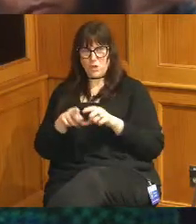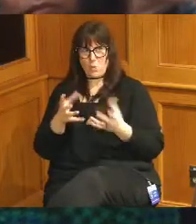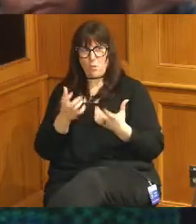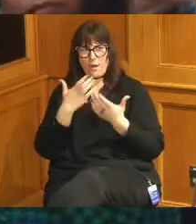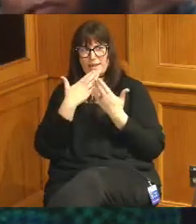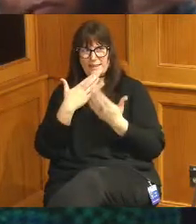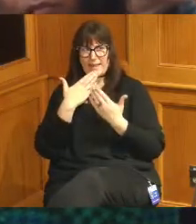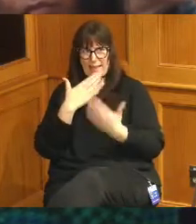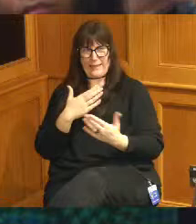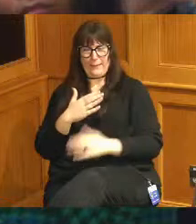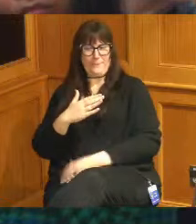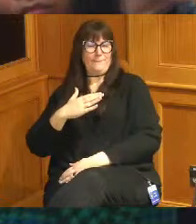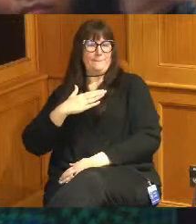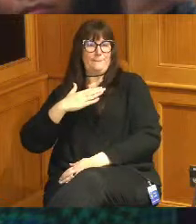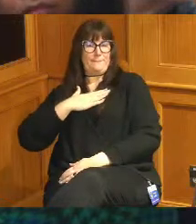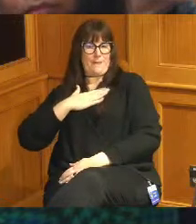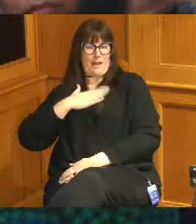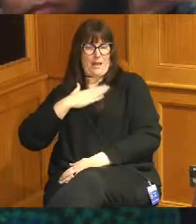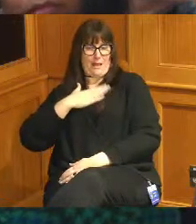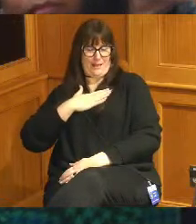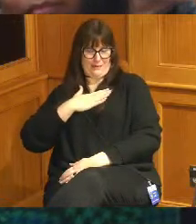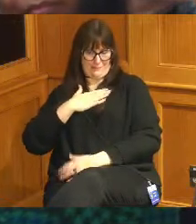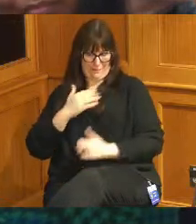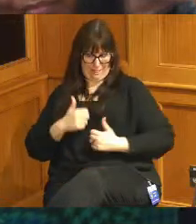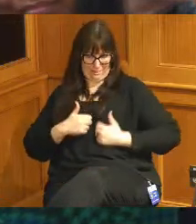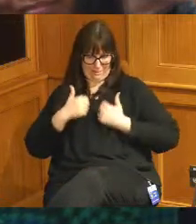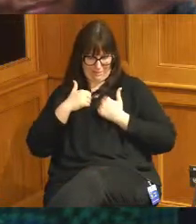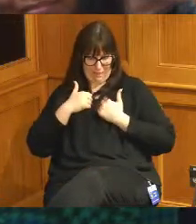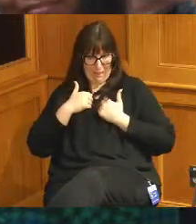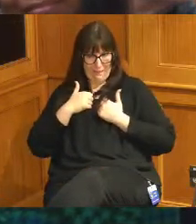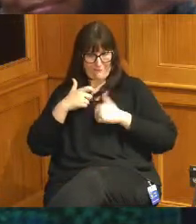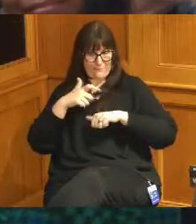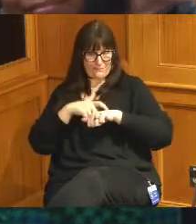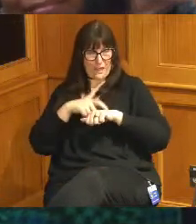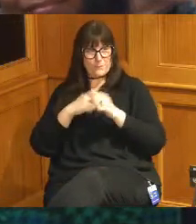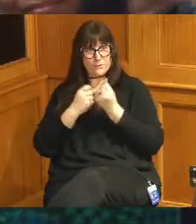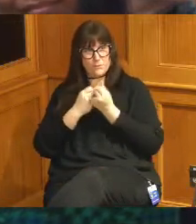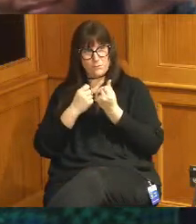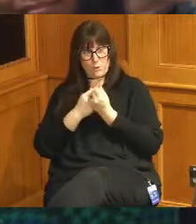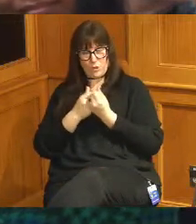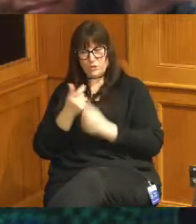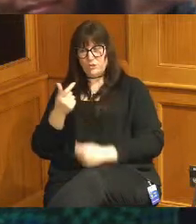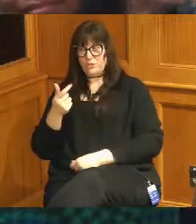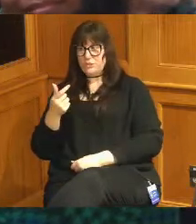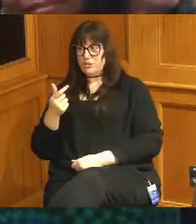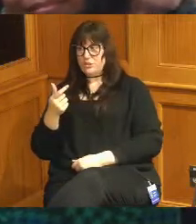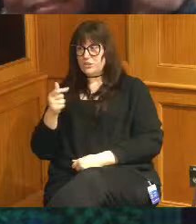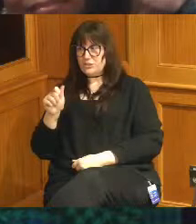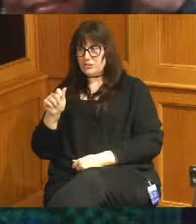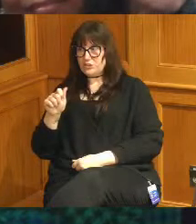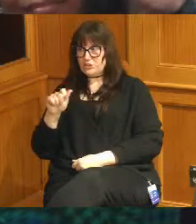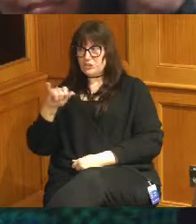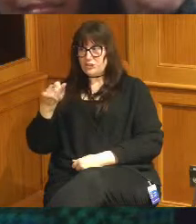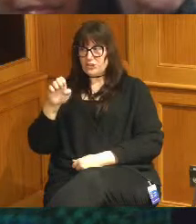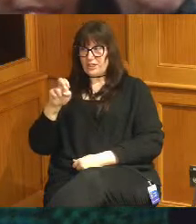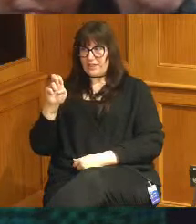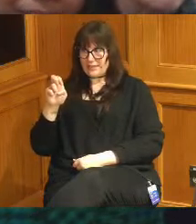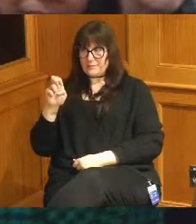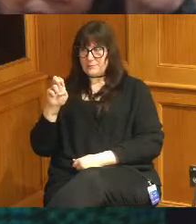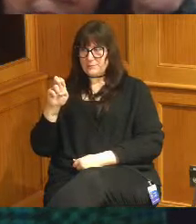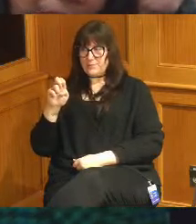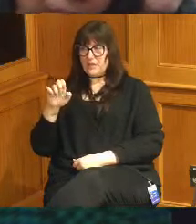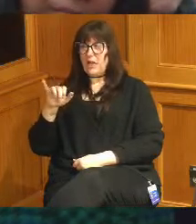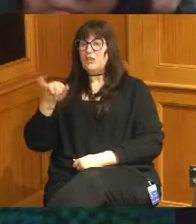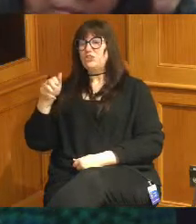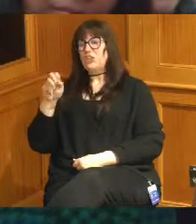thank my lifetime support, James Alsop, for his supporting me in my many